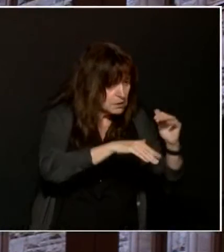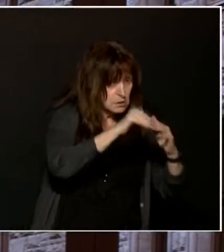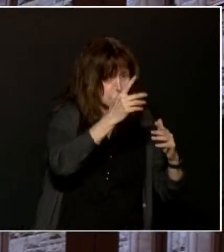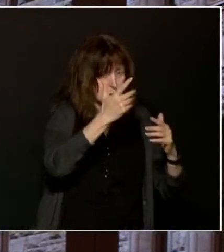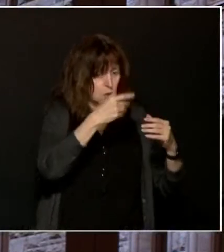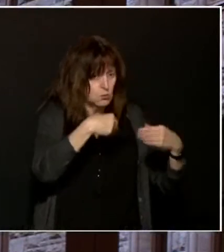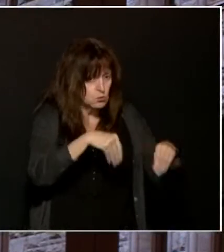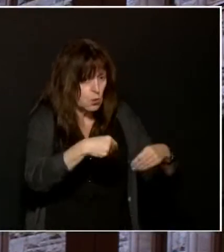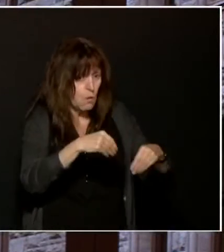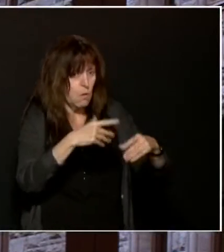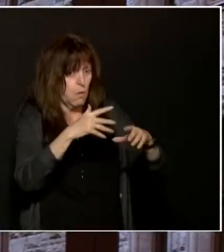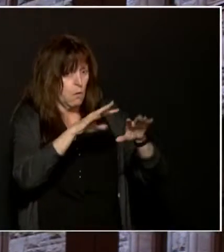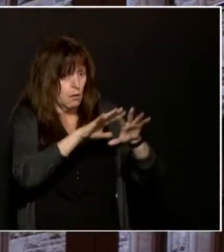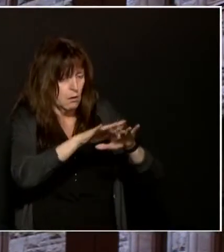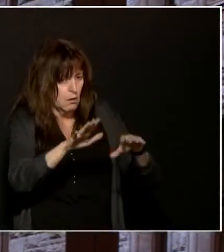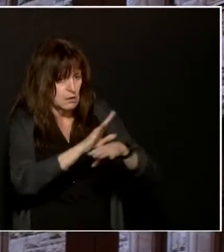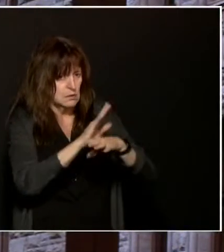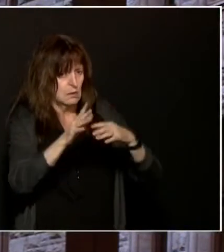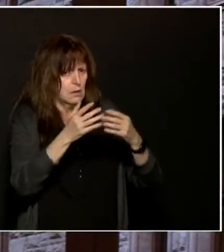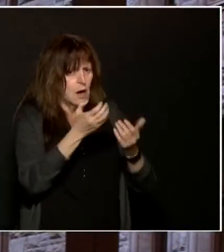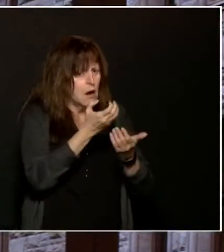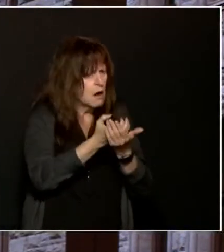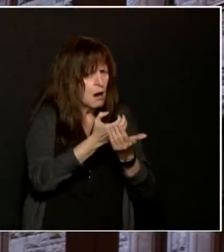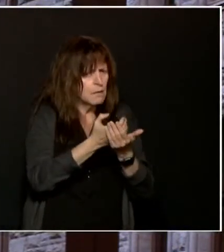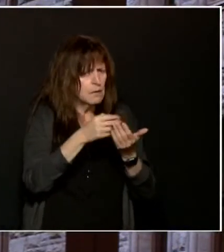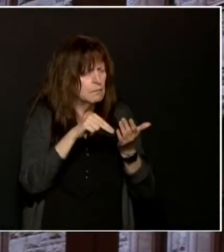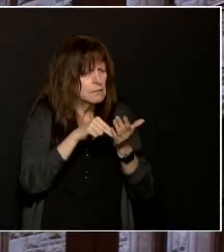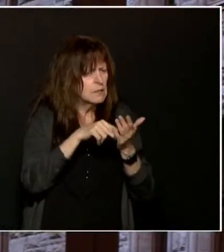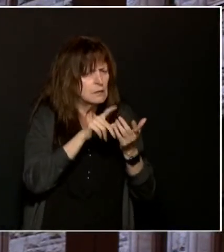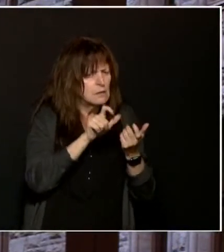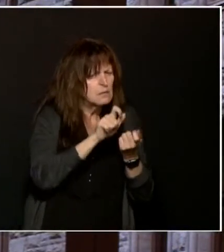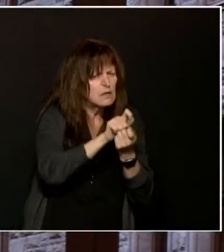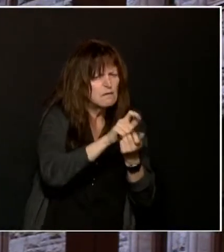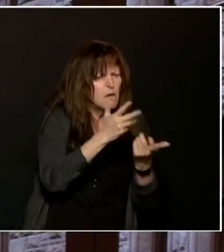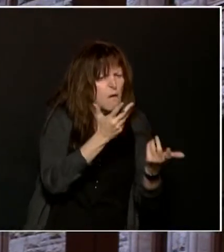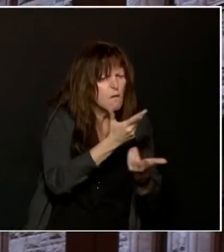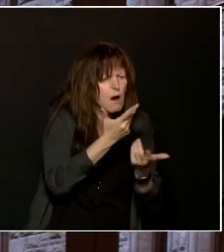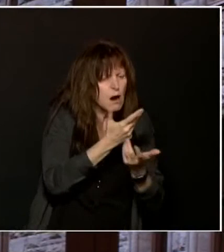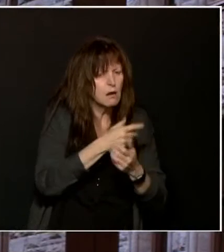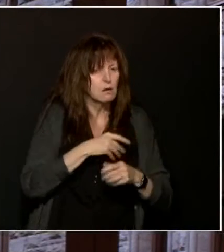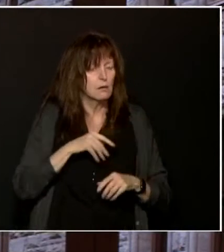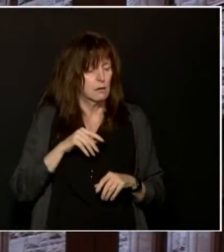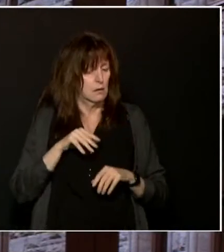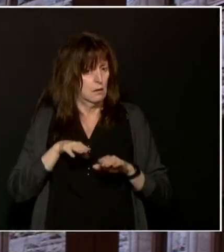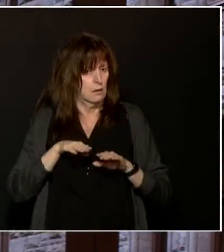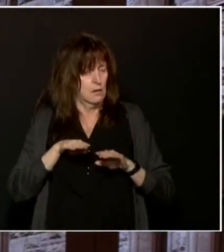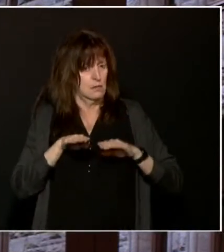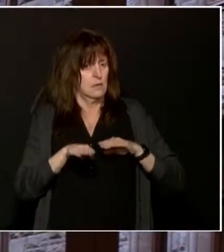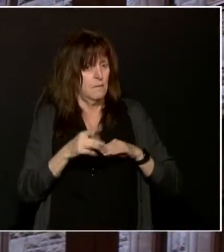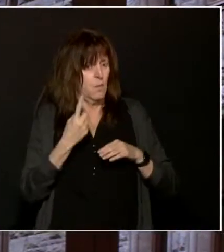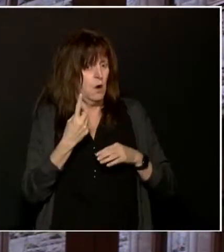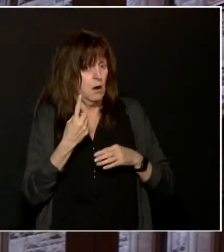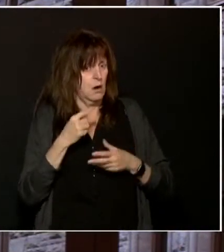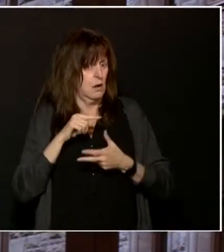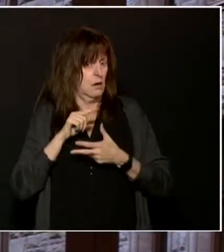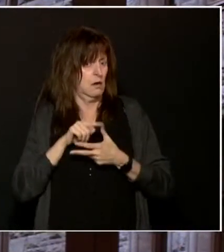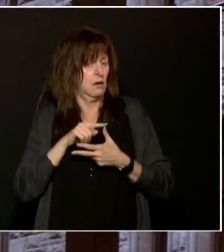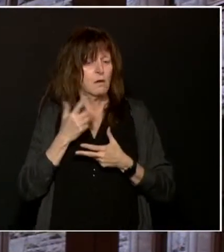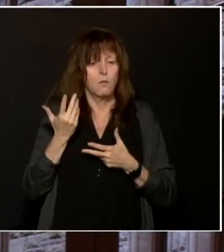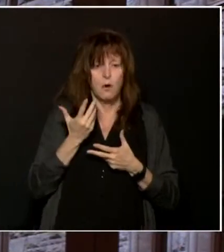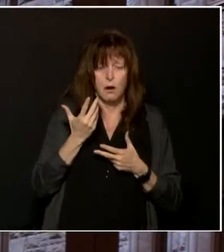the first step of the roadmap was dealing with an enhancement of outdoor